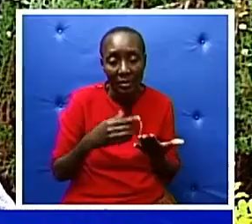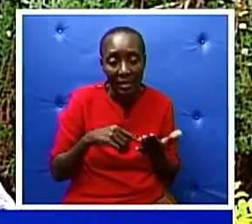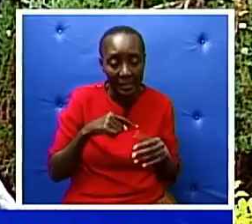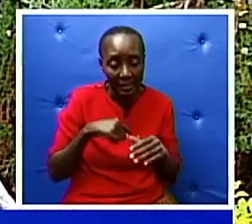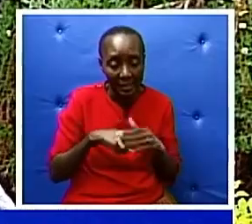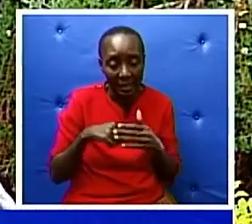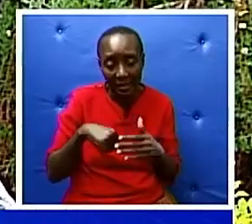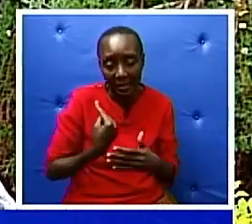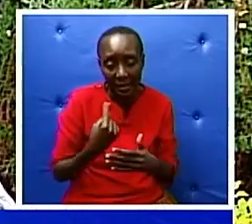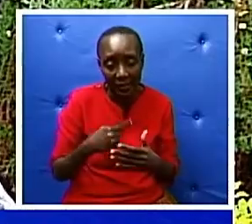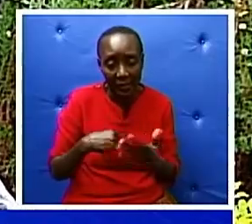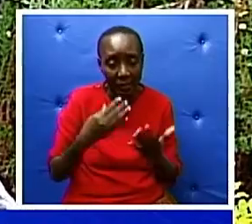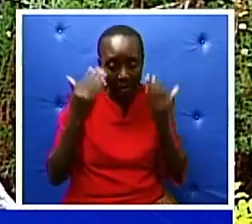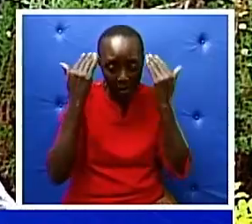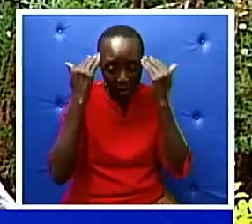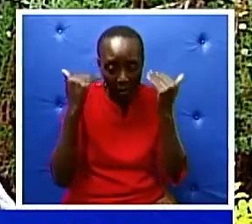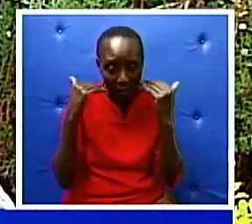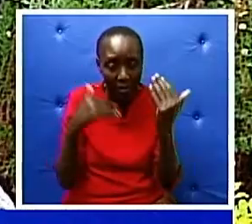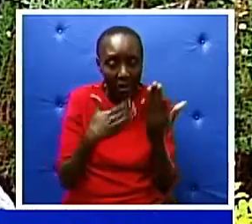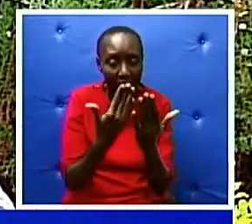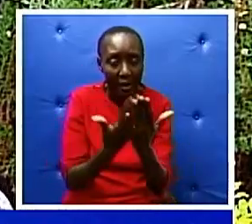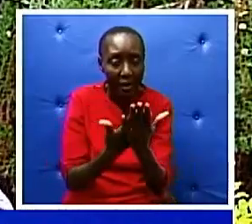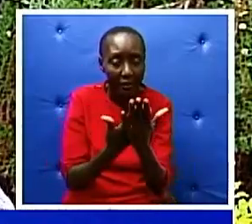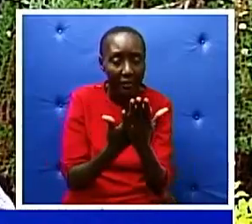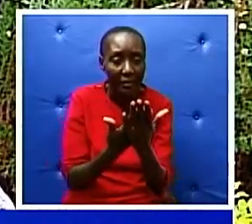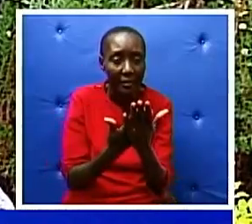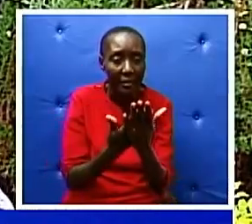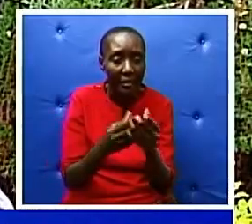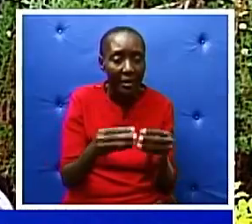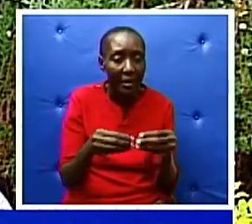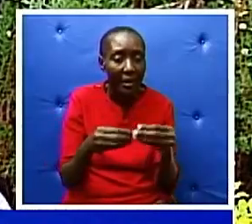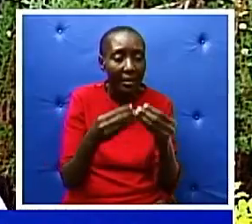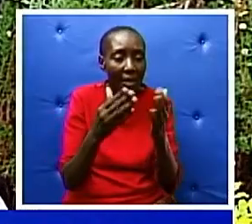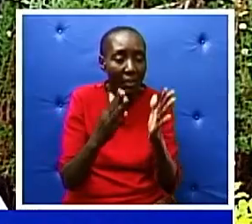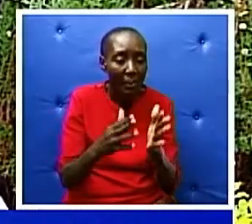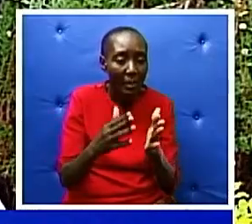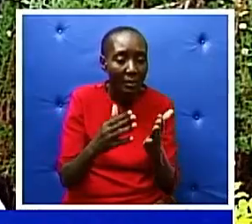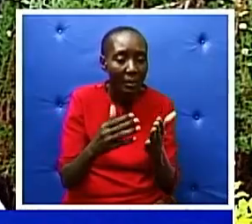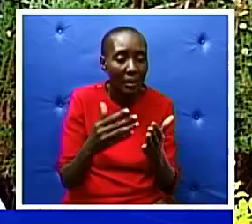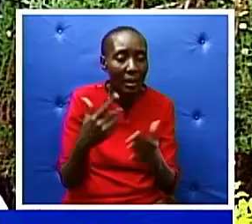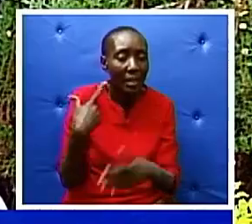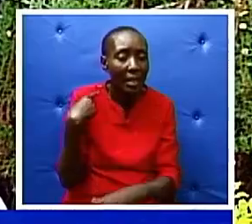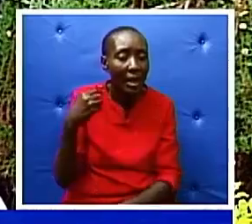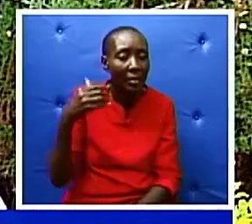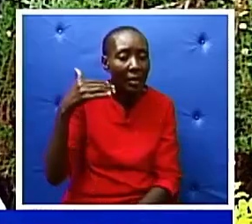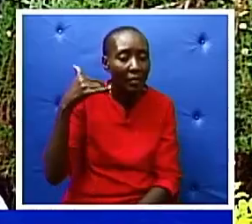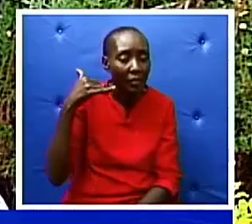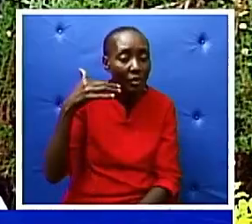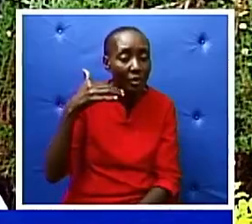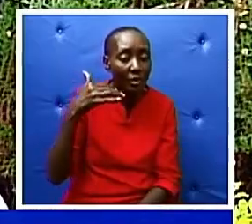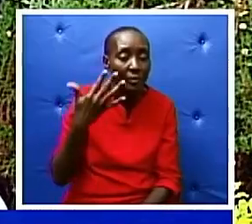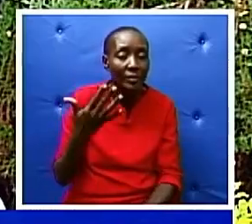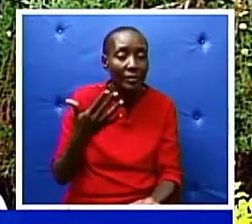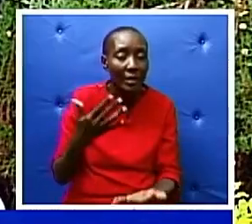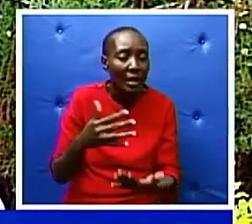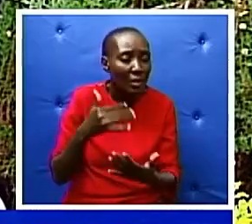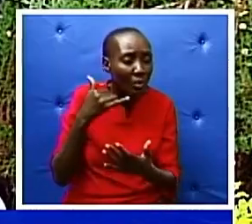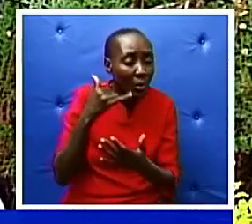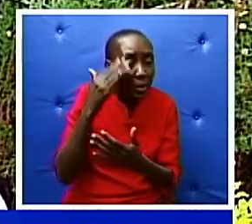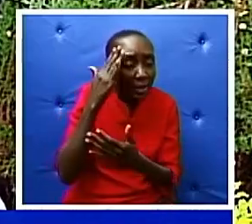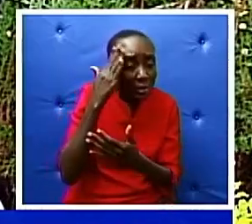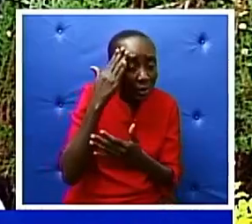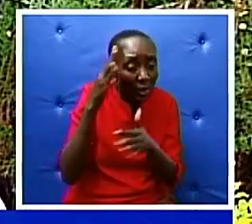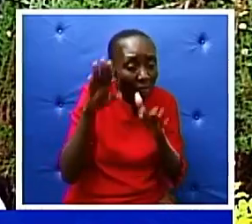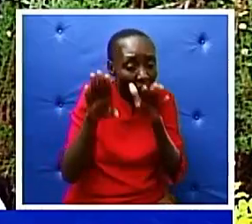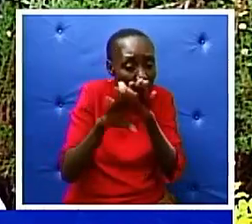next day, and I give someone I work with the phone number. I tell him, call this guy just to find out if those things are on the file,